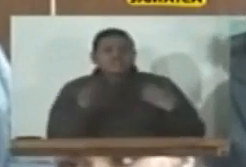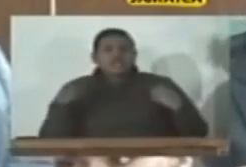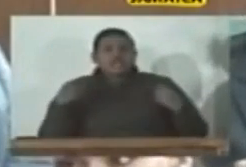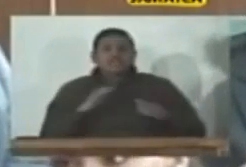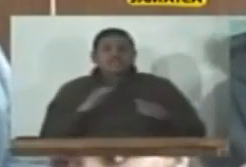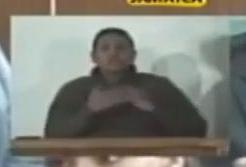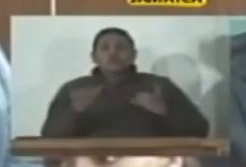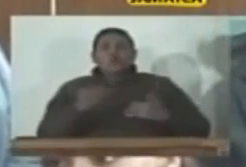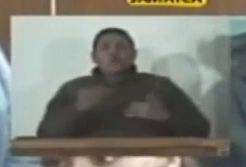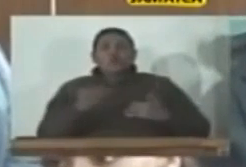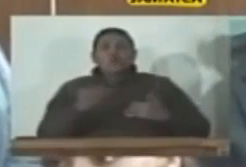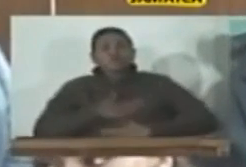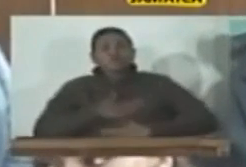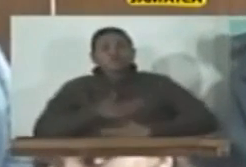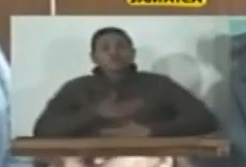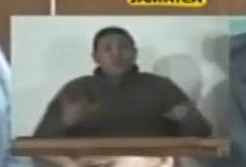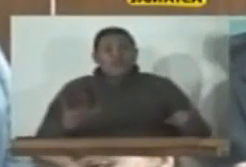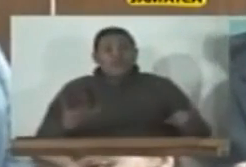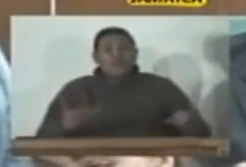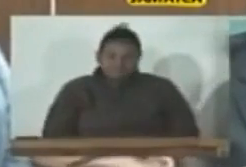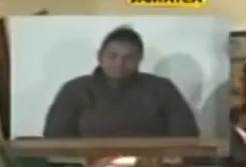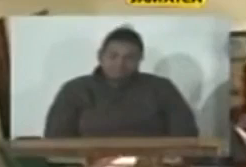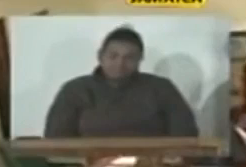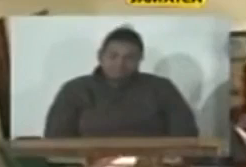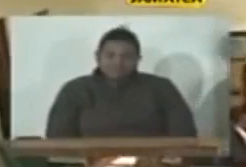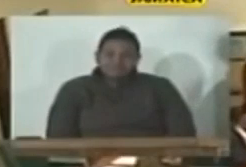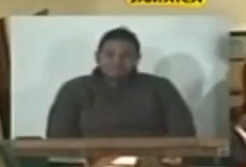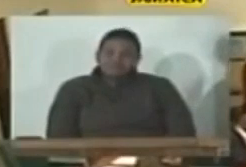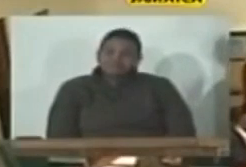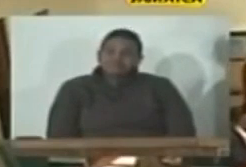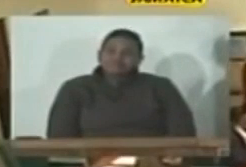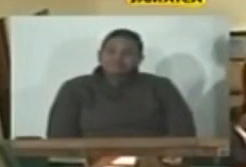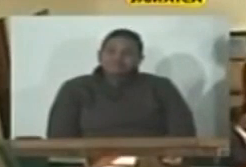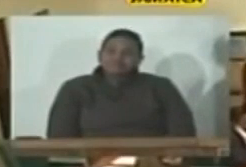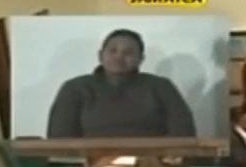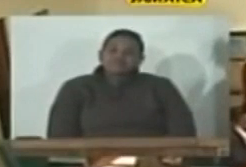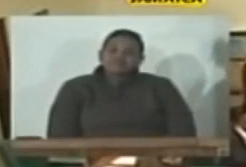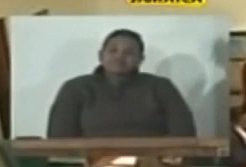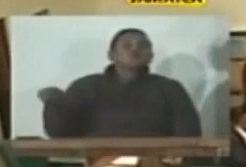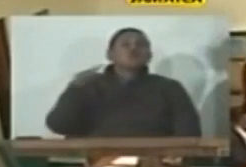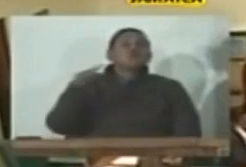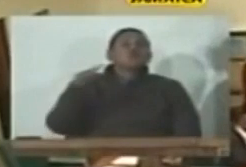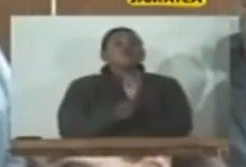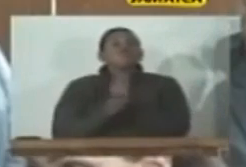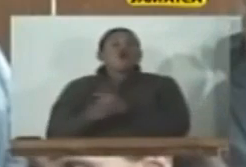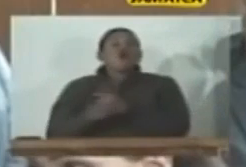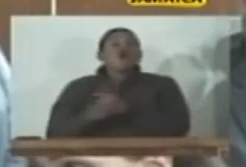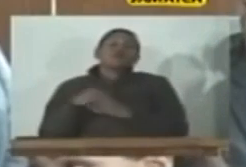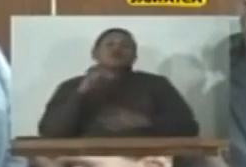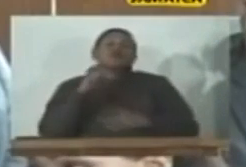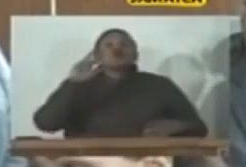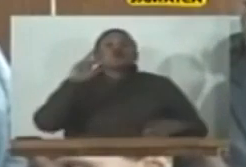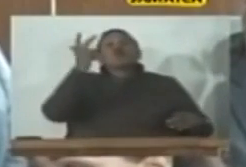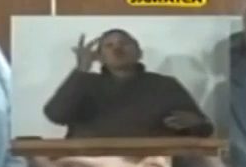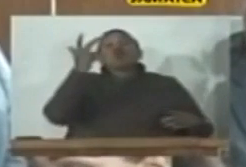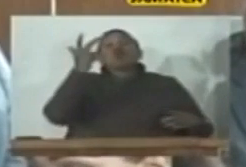Those reforms include third-party information laws, transfer pricing